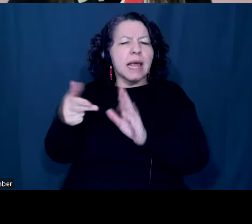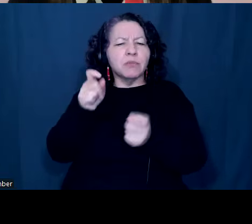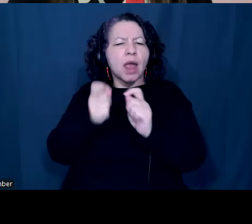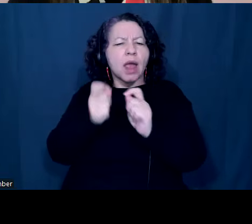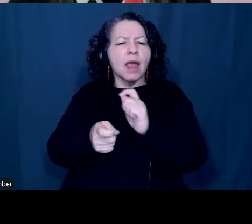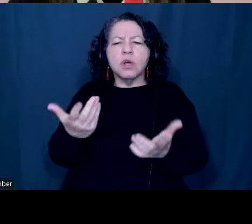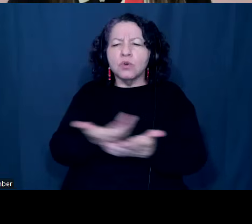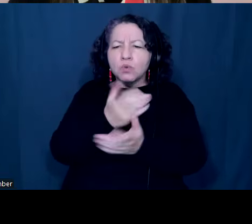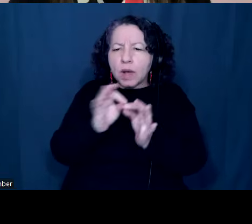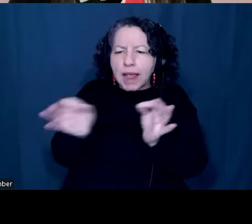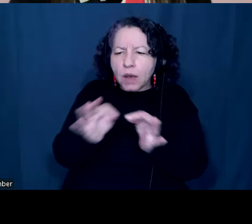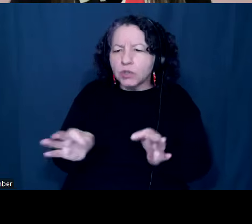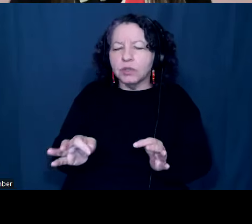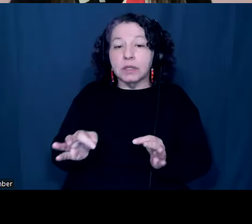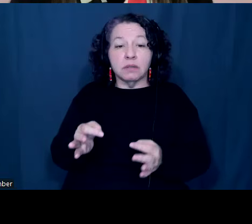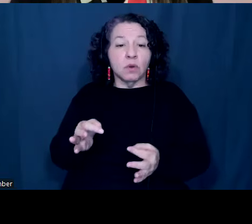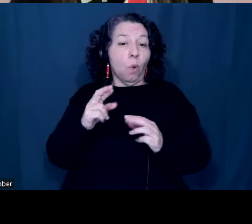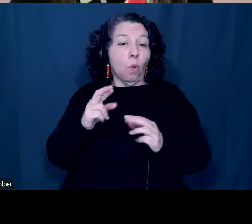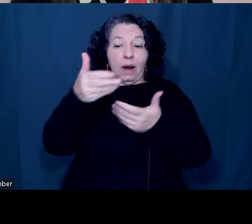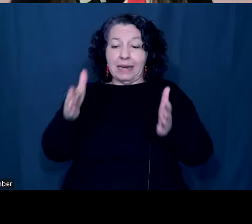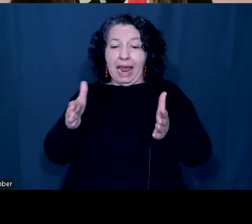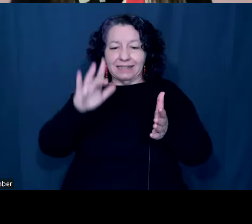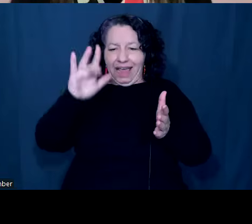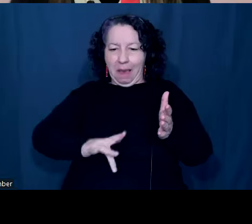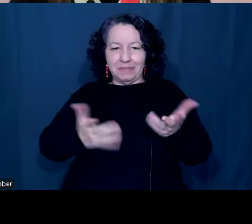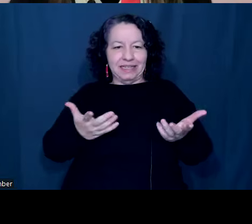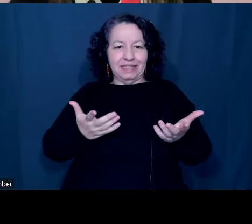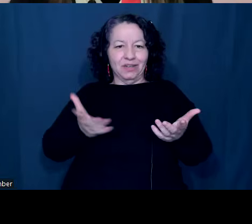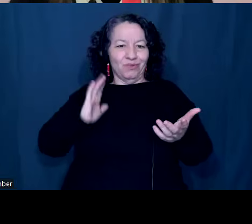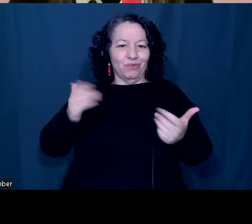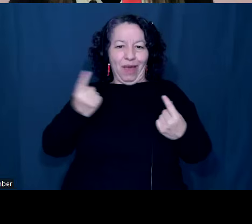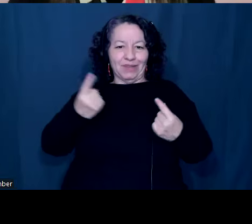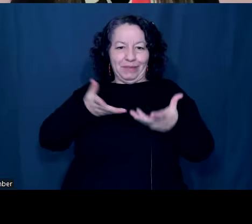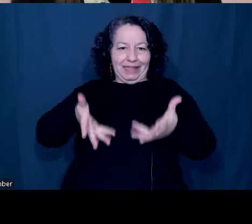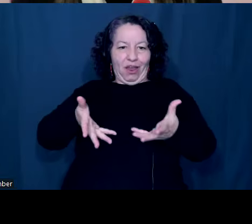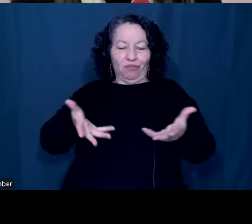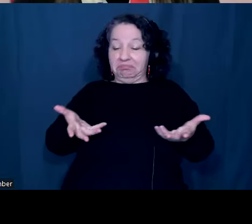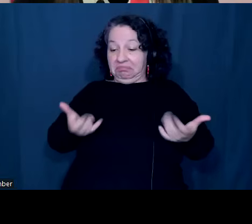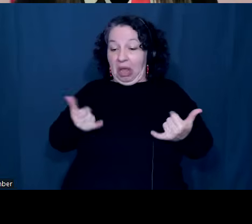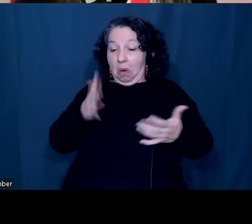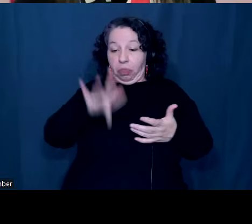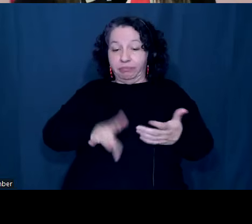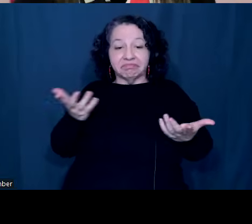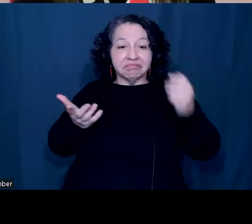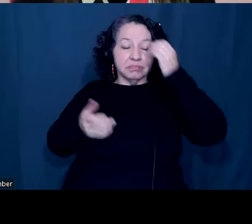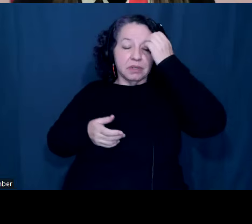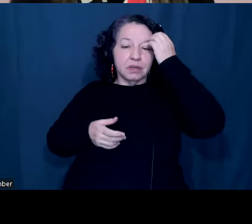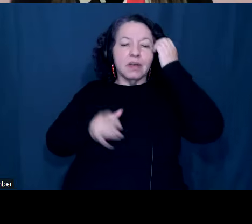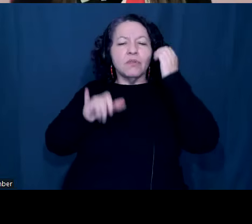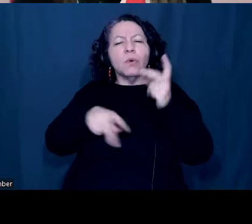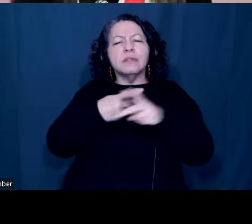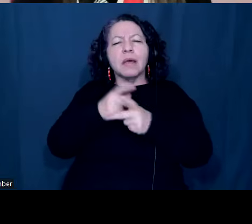or even empty cases where something once was. Those changes can feel surprising. They